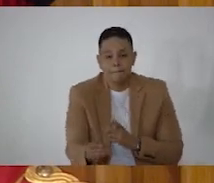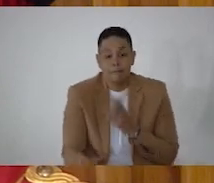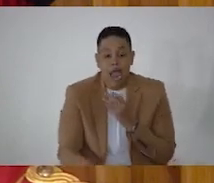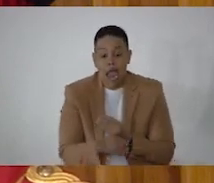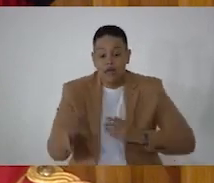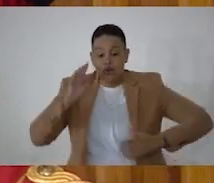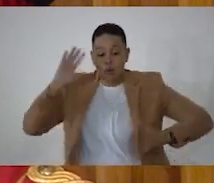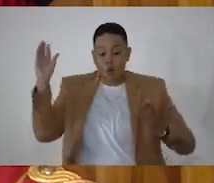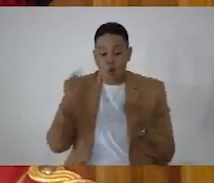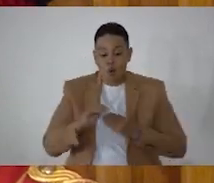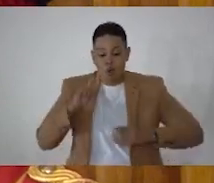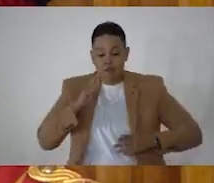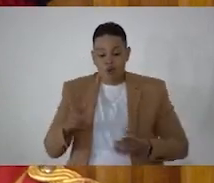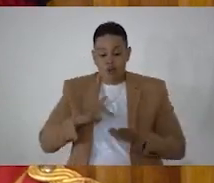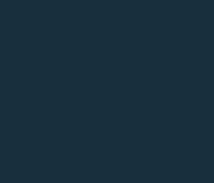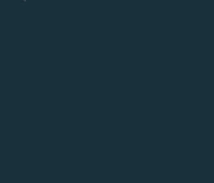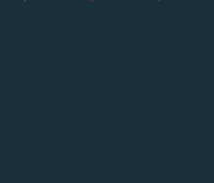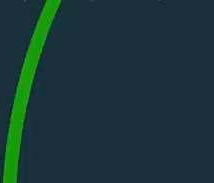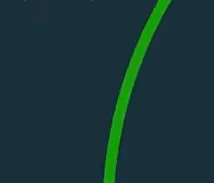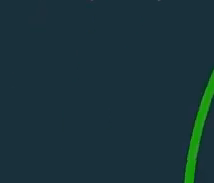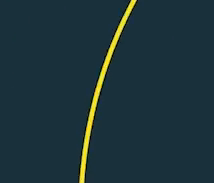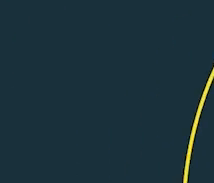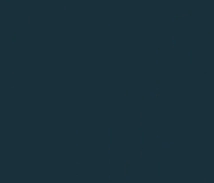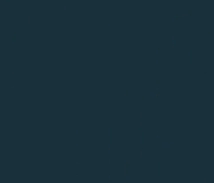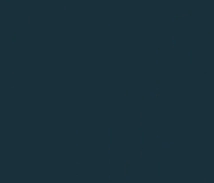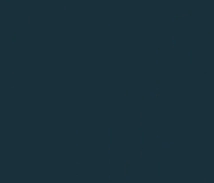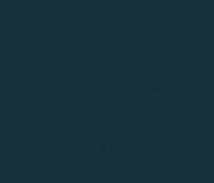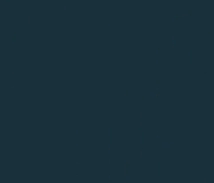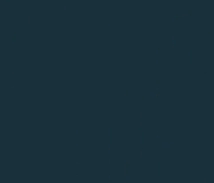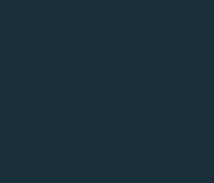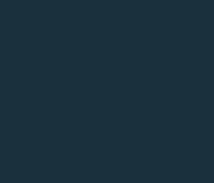the overhaul of the program.